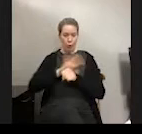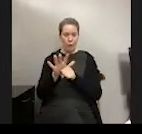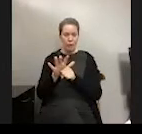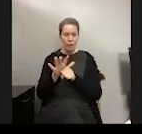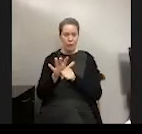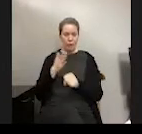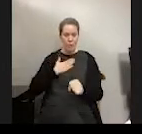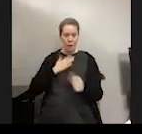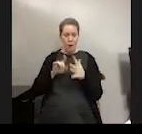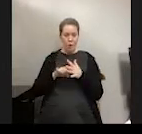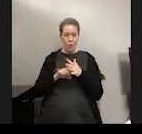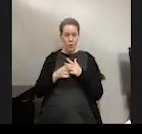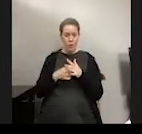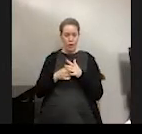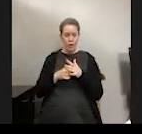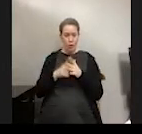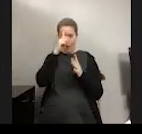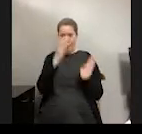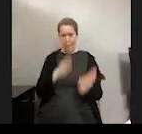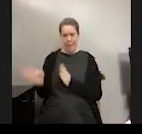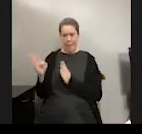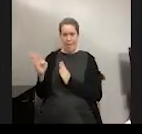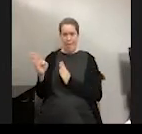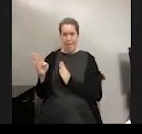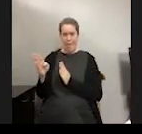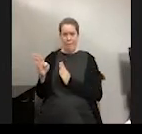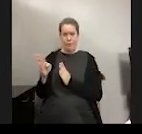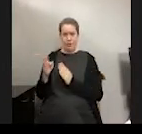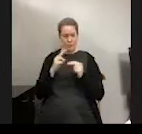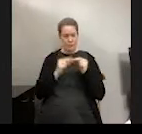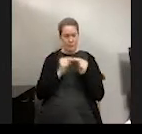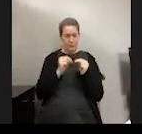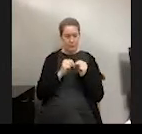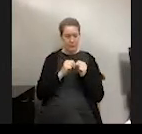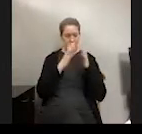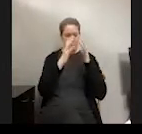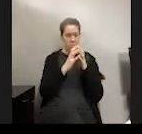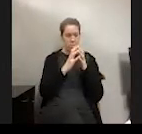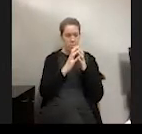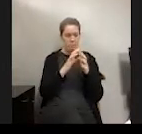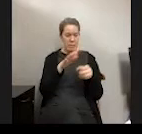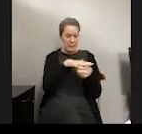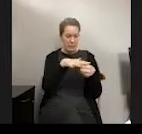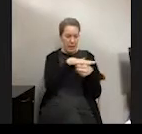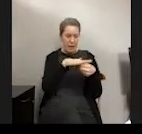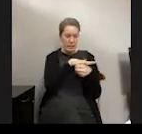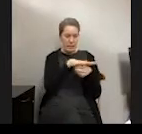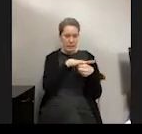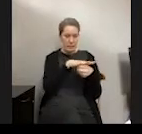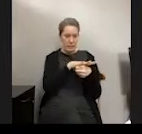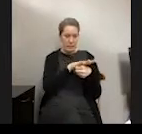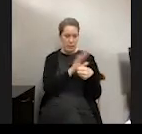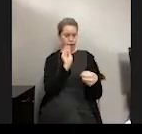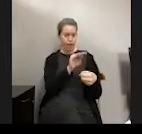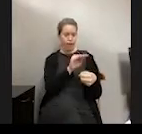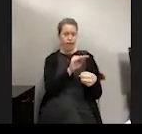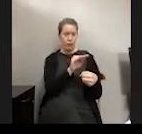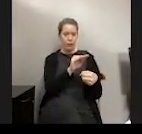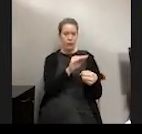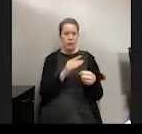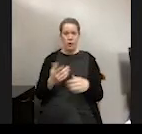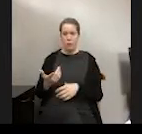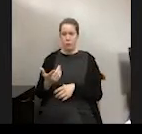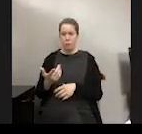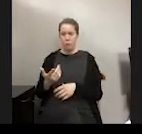into a gallery and literally building a space to put it into. So the idea of putting it onto a truck and to